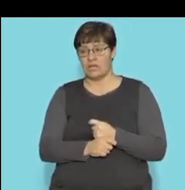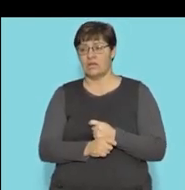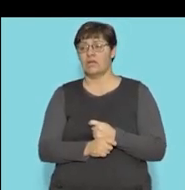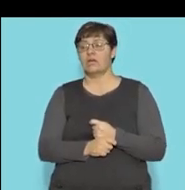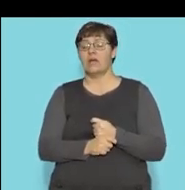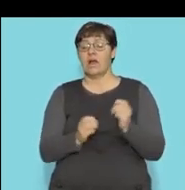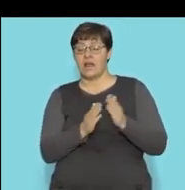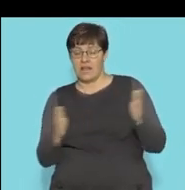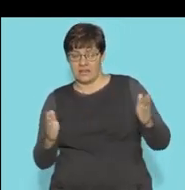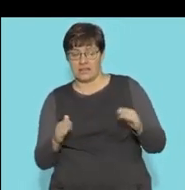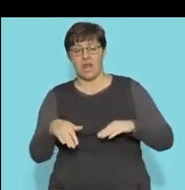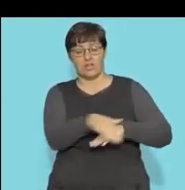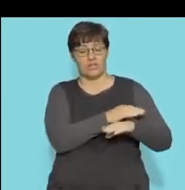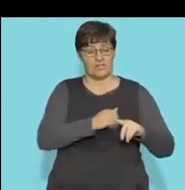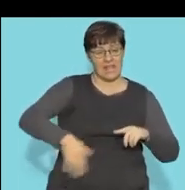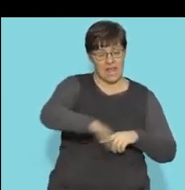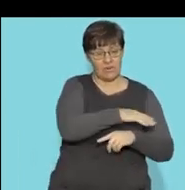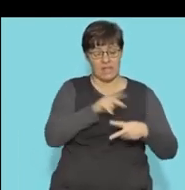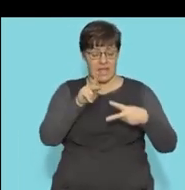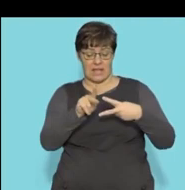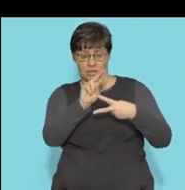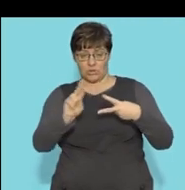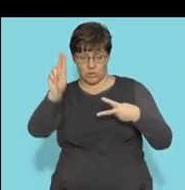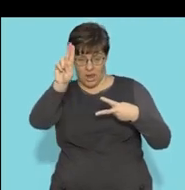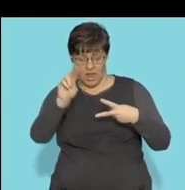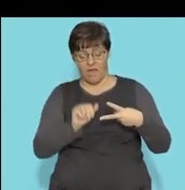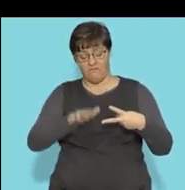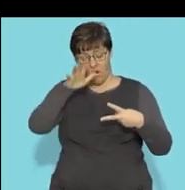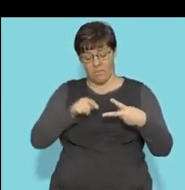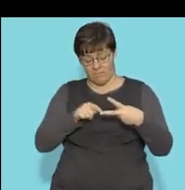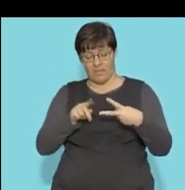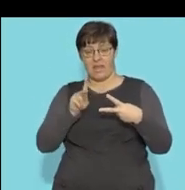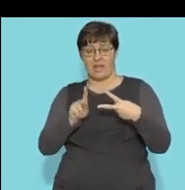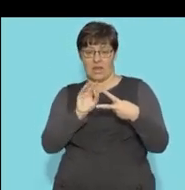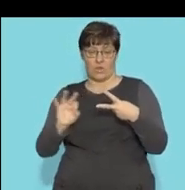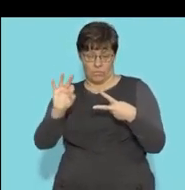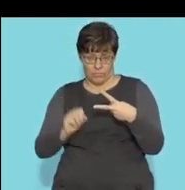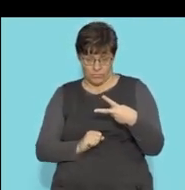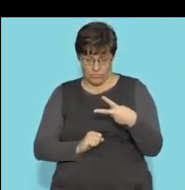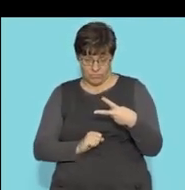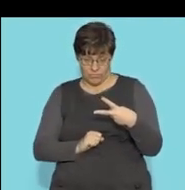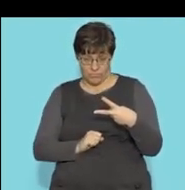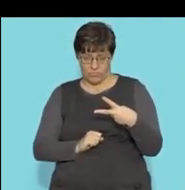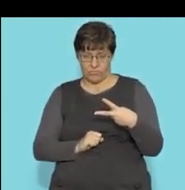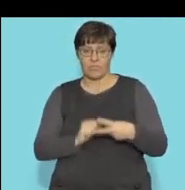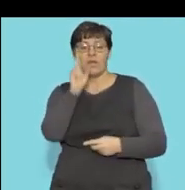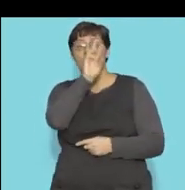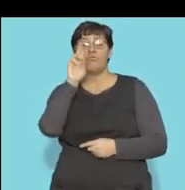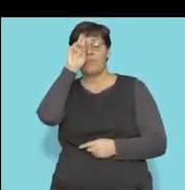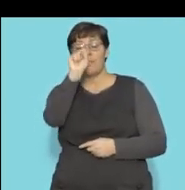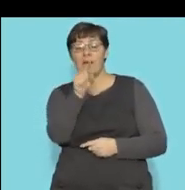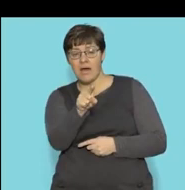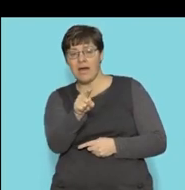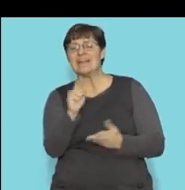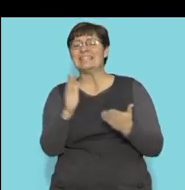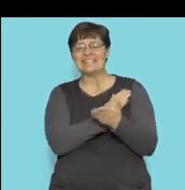of K, that the surface area changes by K squared and the volume changes by K cubed. Please also just remember there